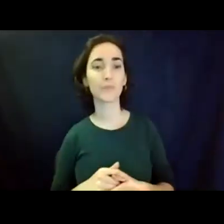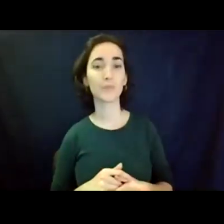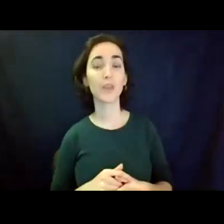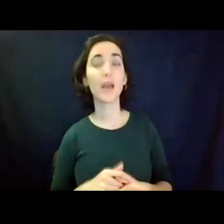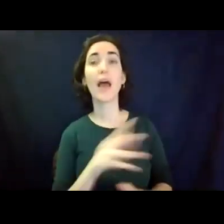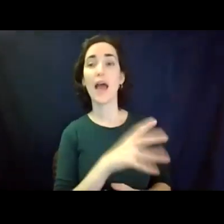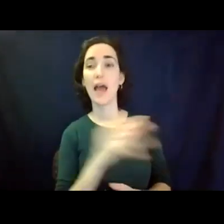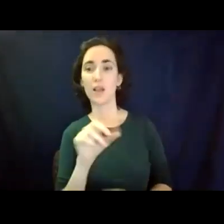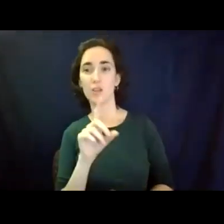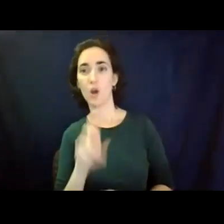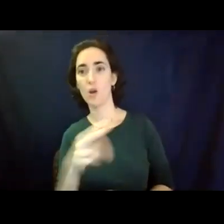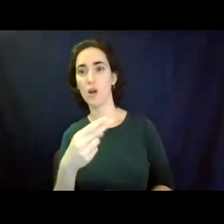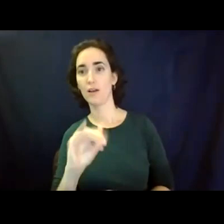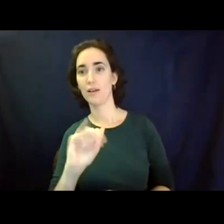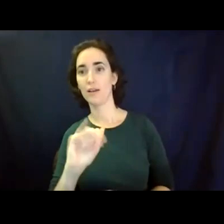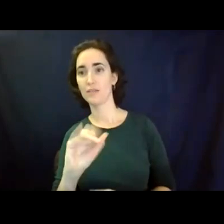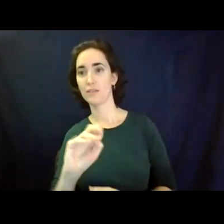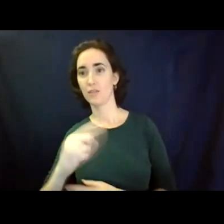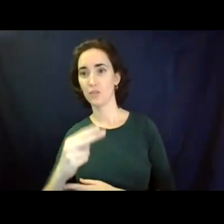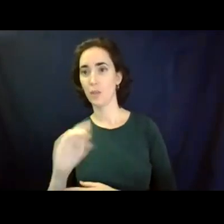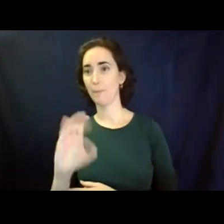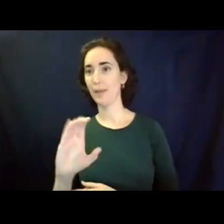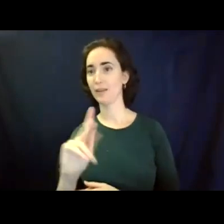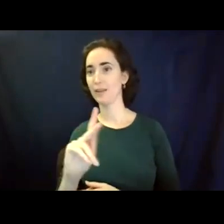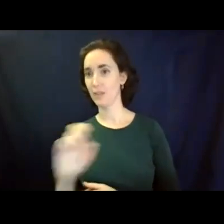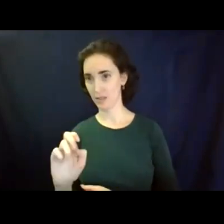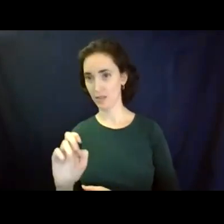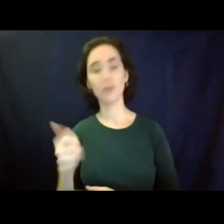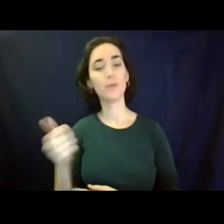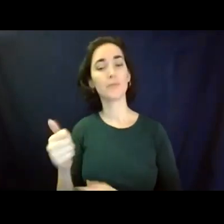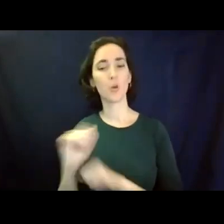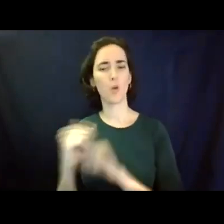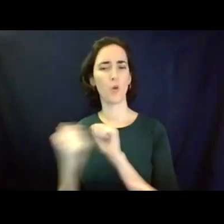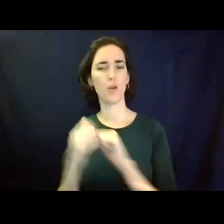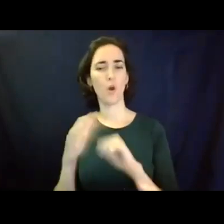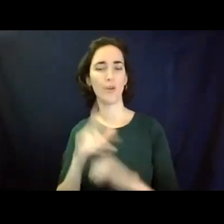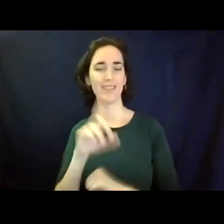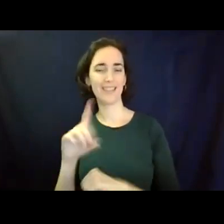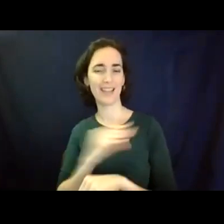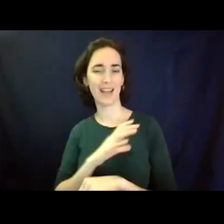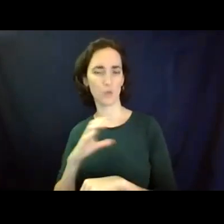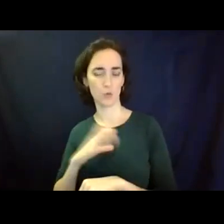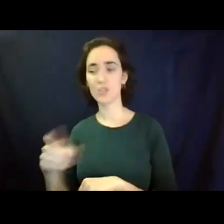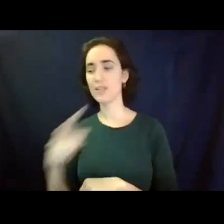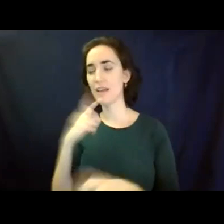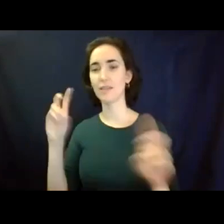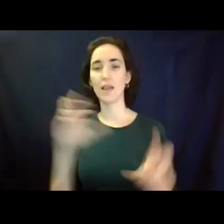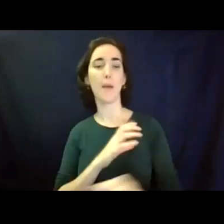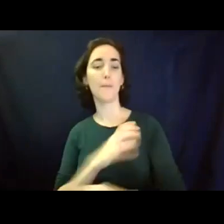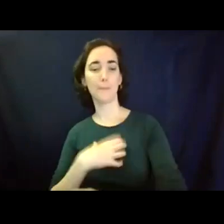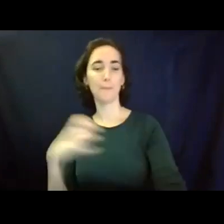And Dr. Hyacinth McKee, who is our colleague on the DD Council, says empowerment, advocacy,